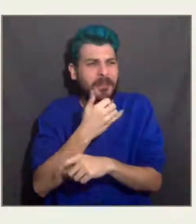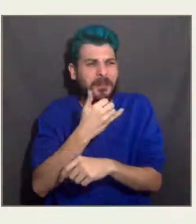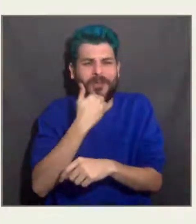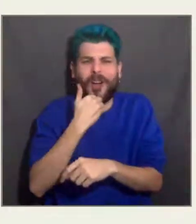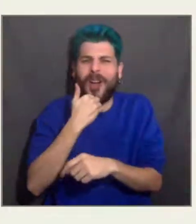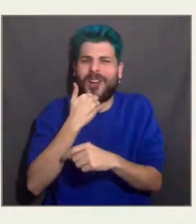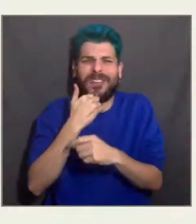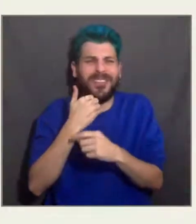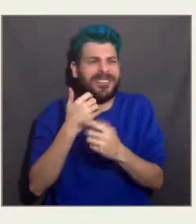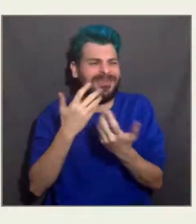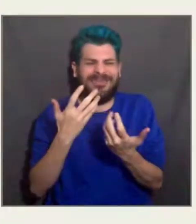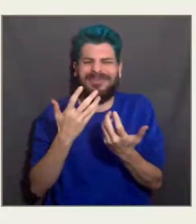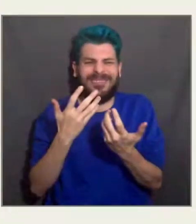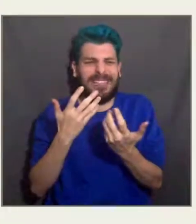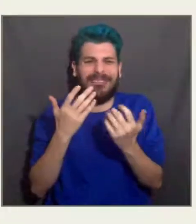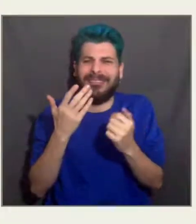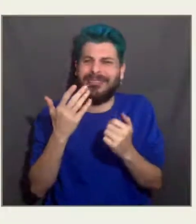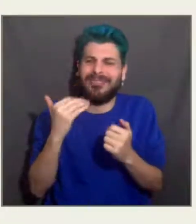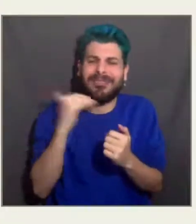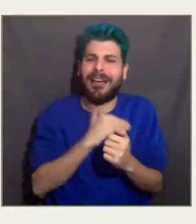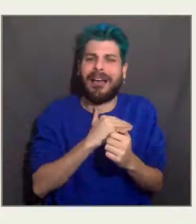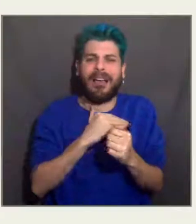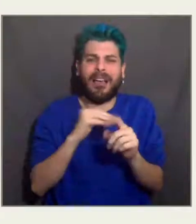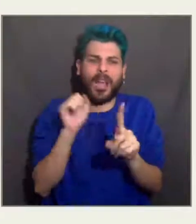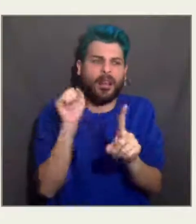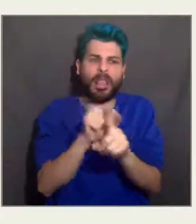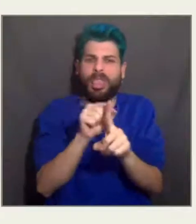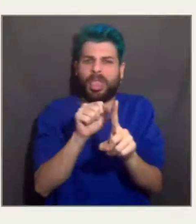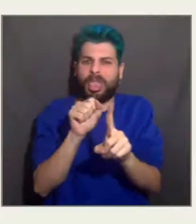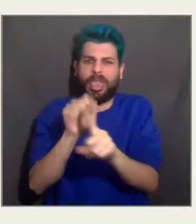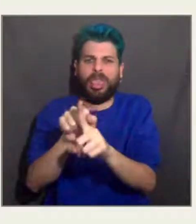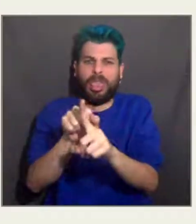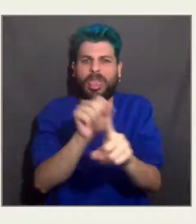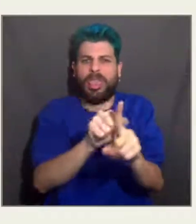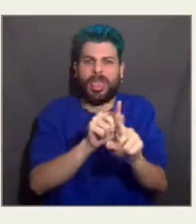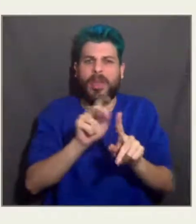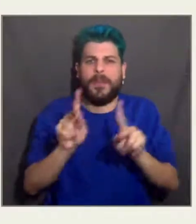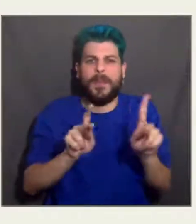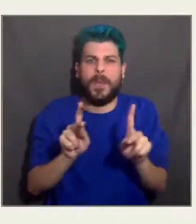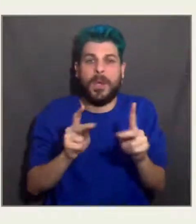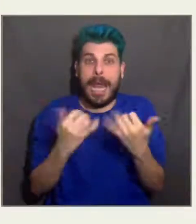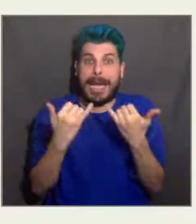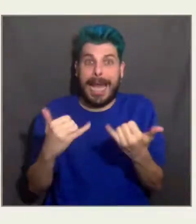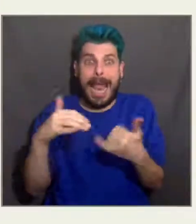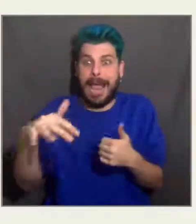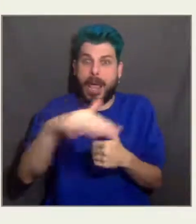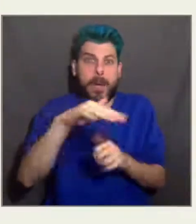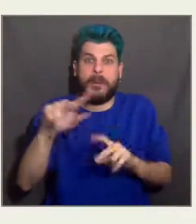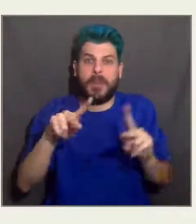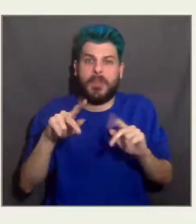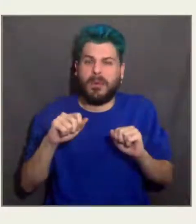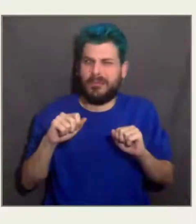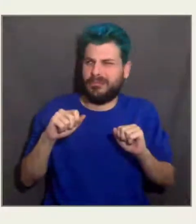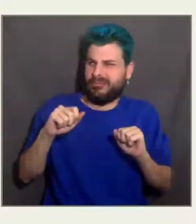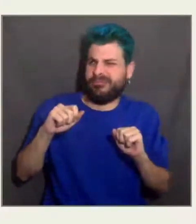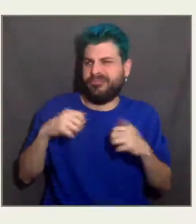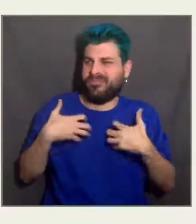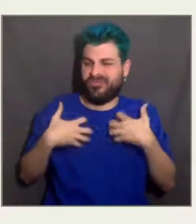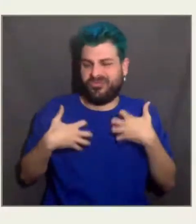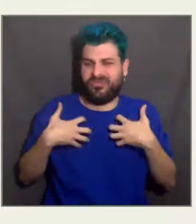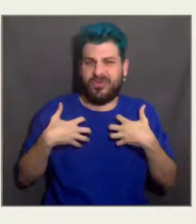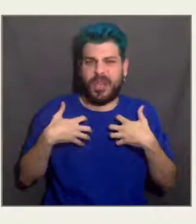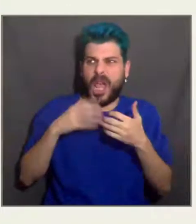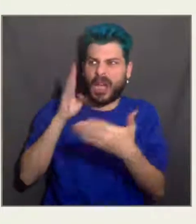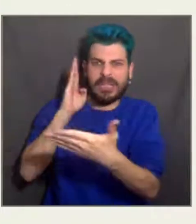information to the general public, and it's increasing cynicism and distrust in government and what we are actually